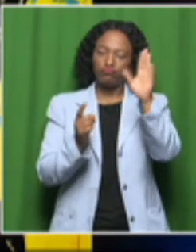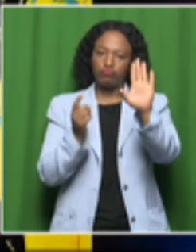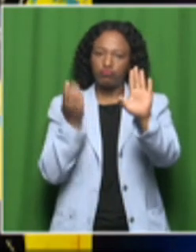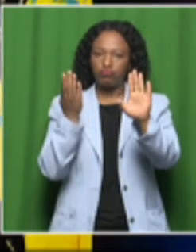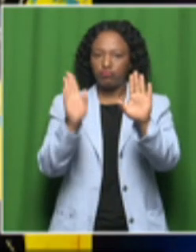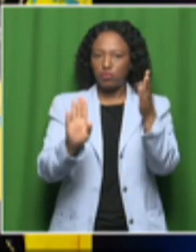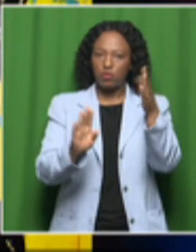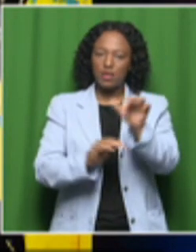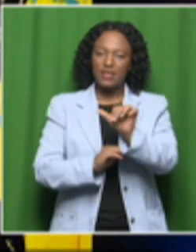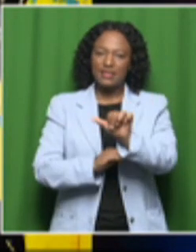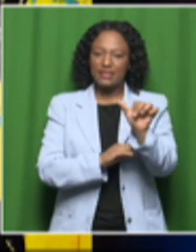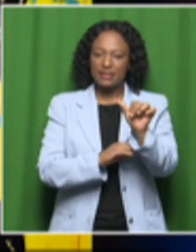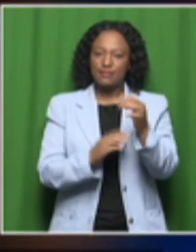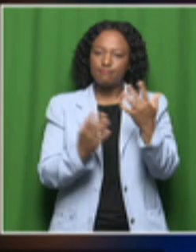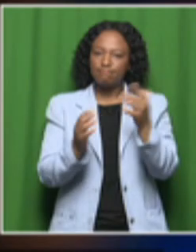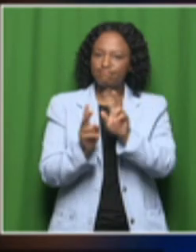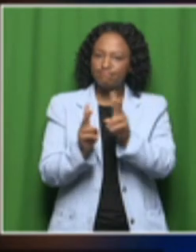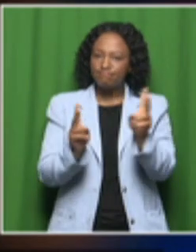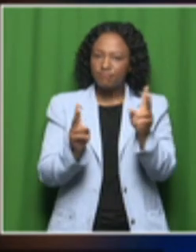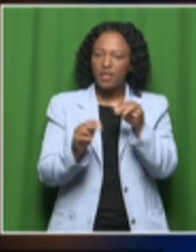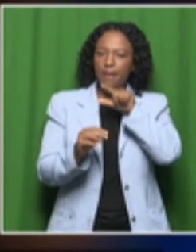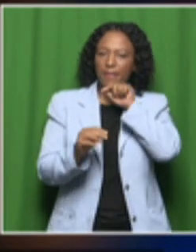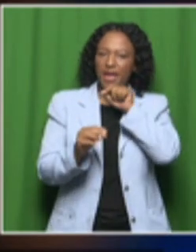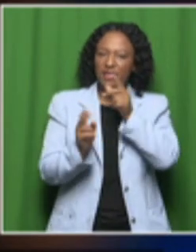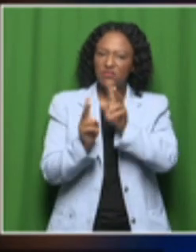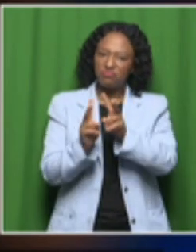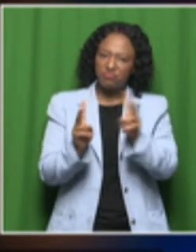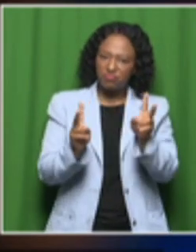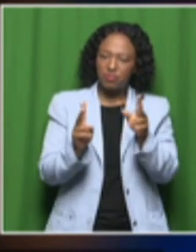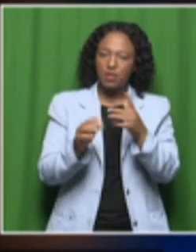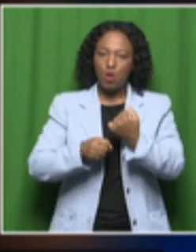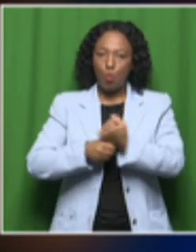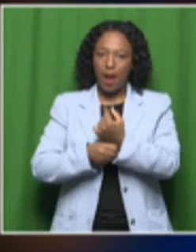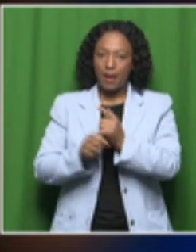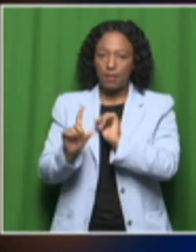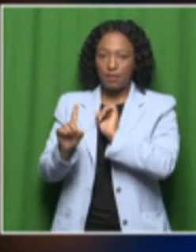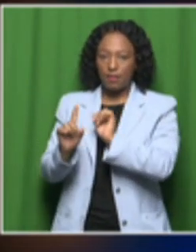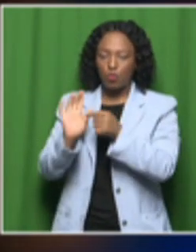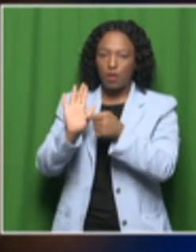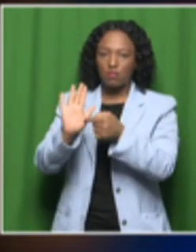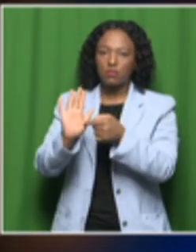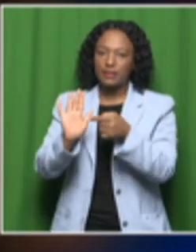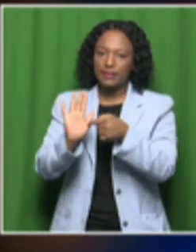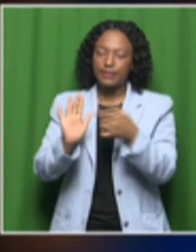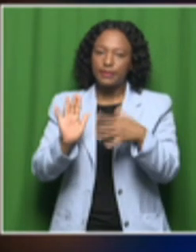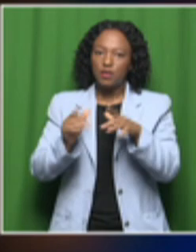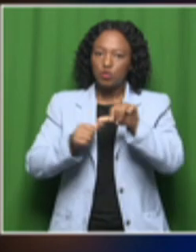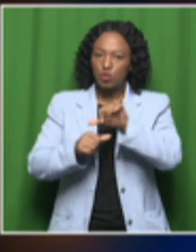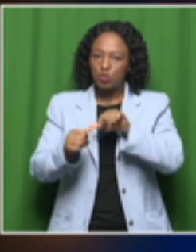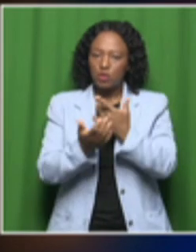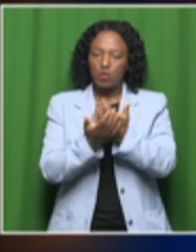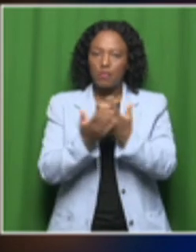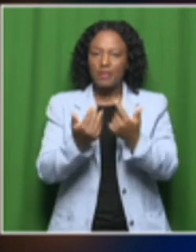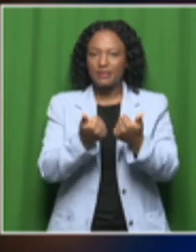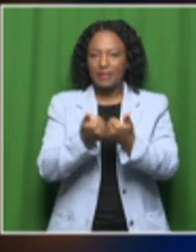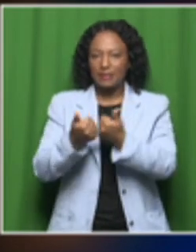Newtown, titled Squatter Movements Like Birds in the Cornfield. The body of work that he will be showcasing really delves deep into the socio-economic challenges